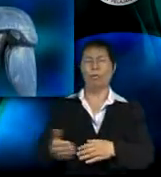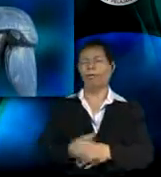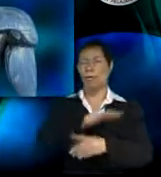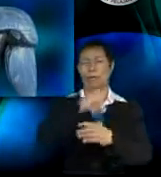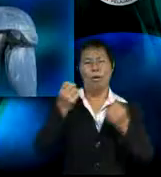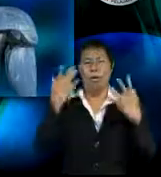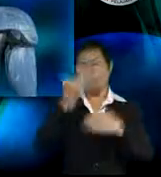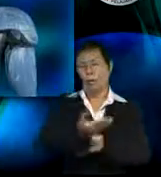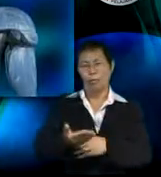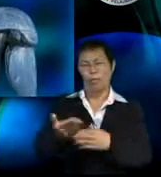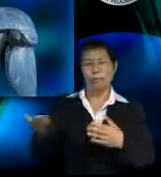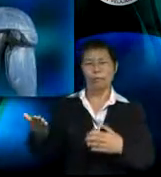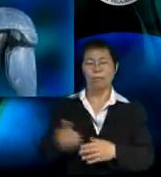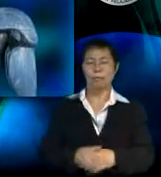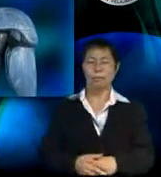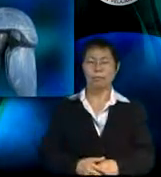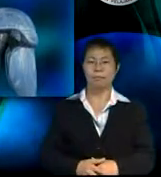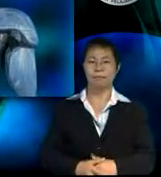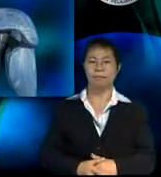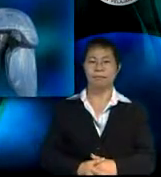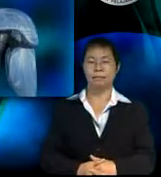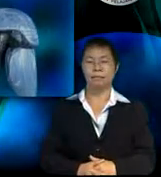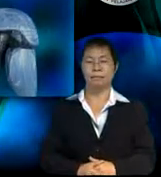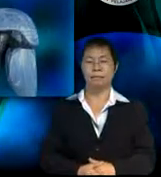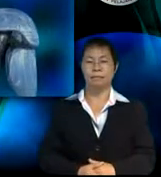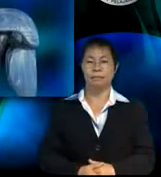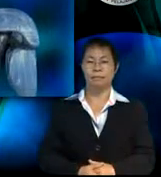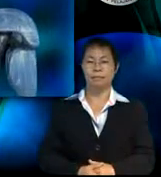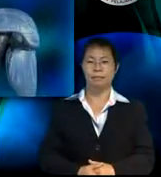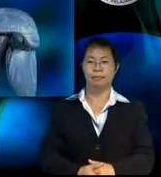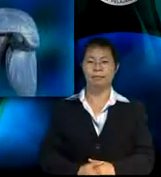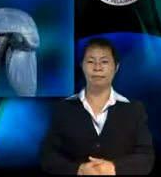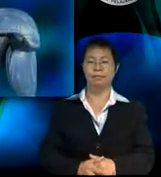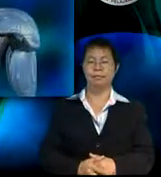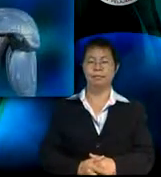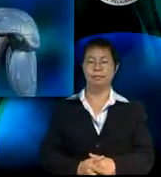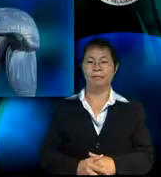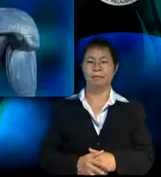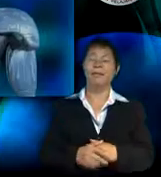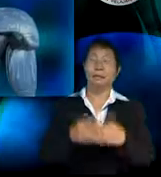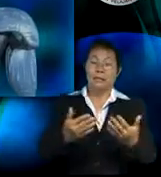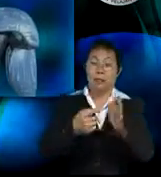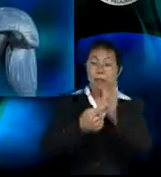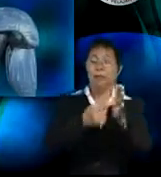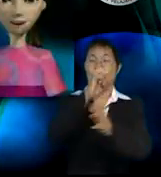objects. Let's look at an experiment to show how electrolysis helps in